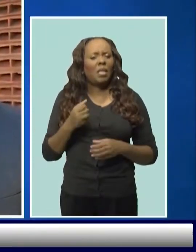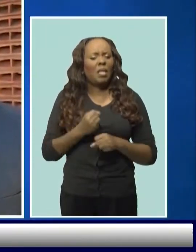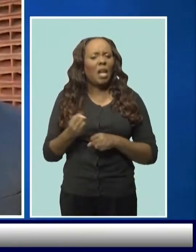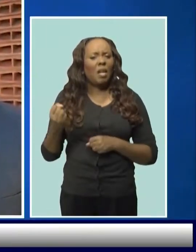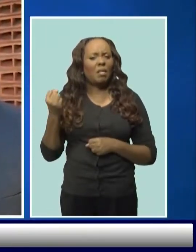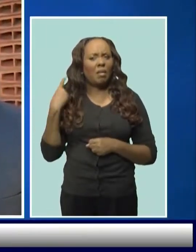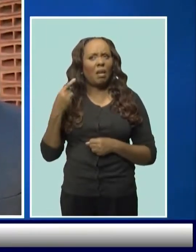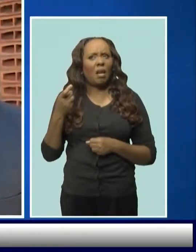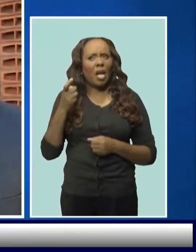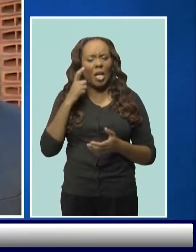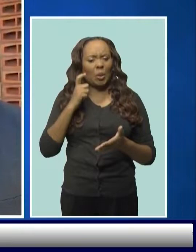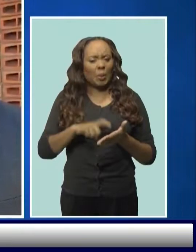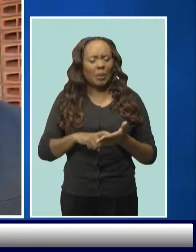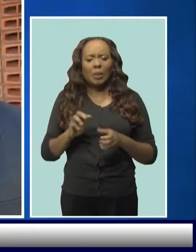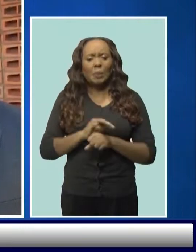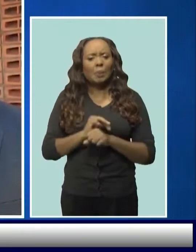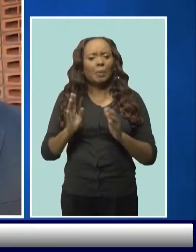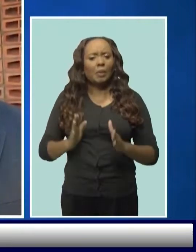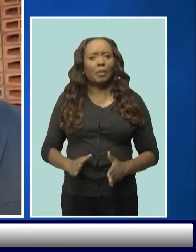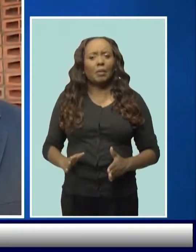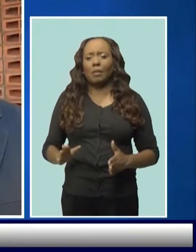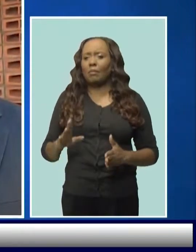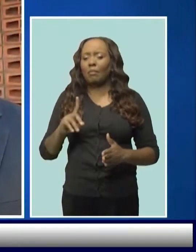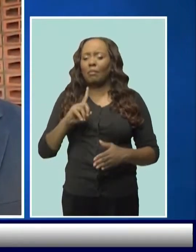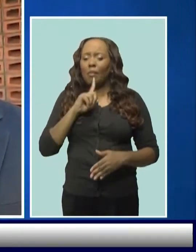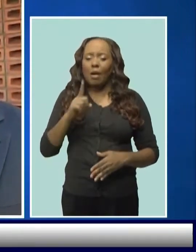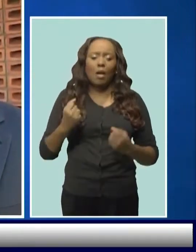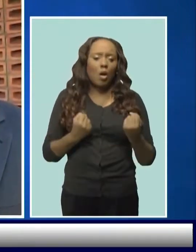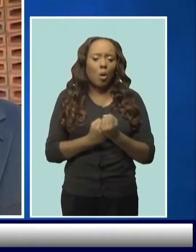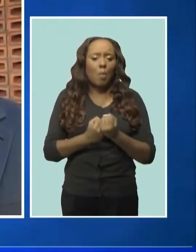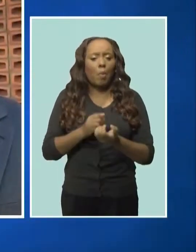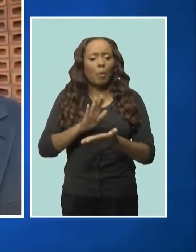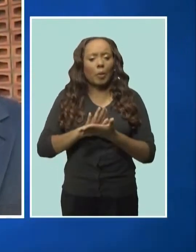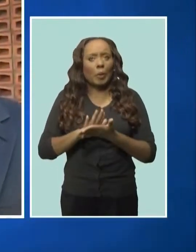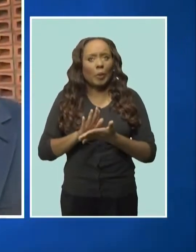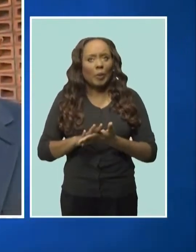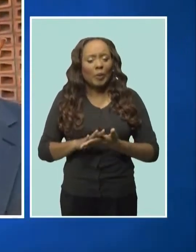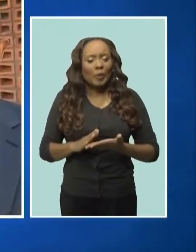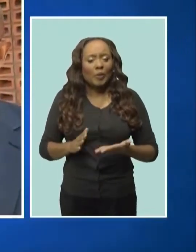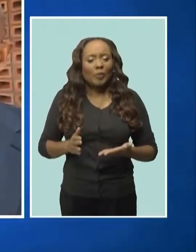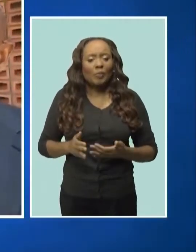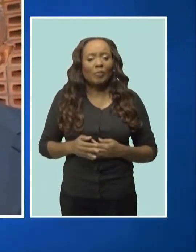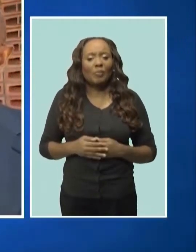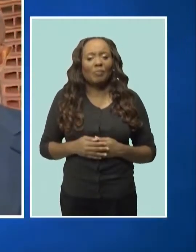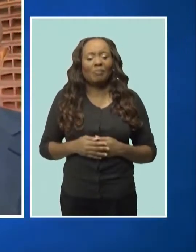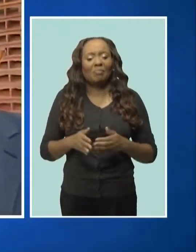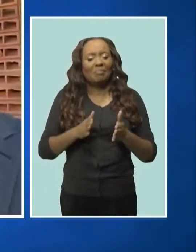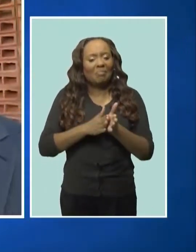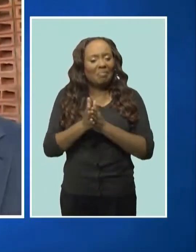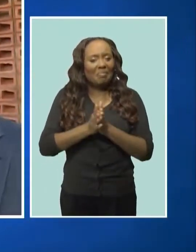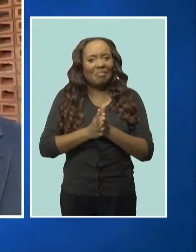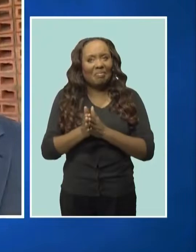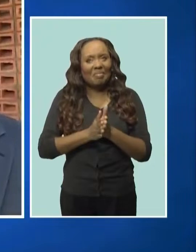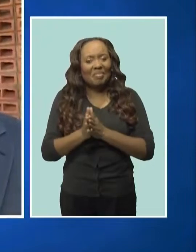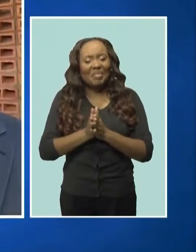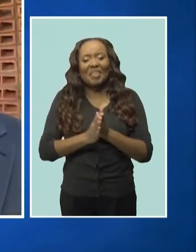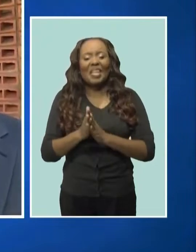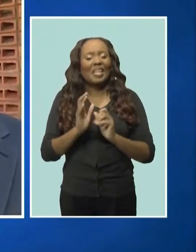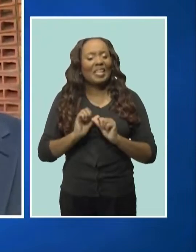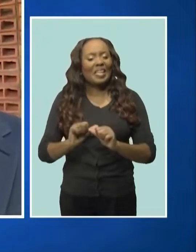present in giving assistance to the school, and we look forward to that and continued support.